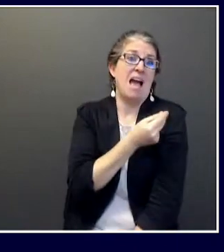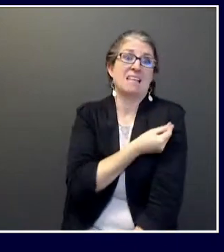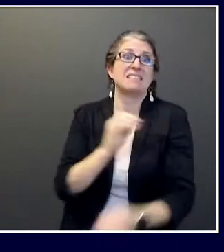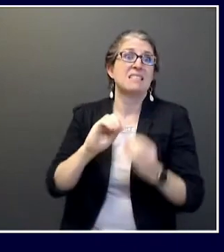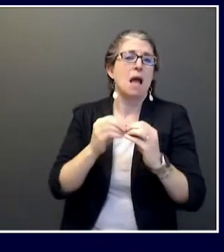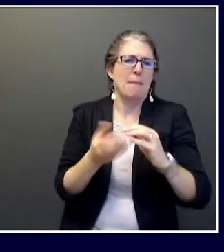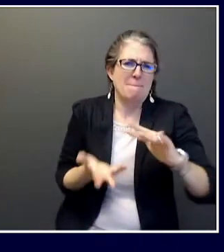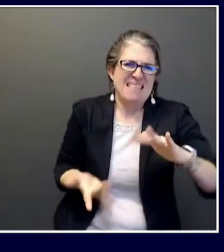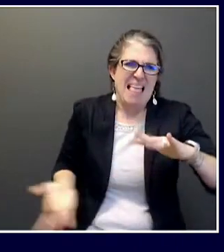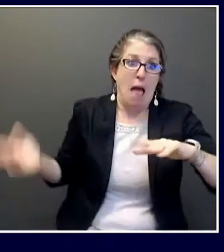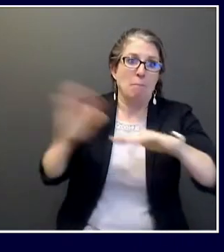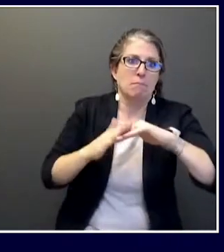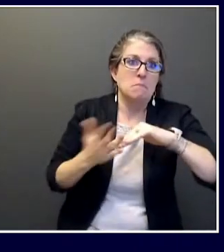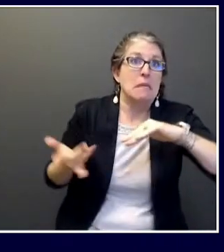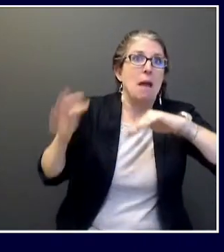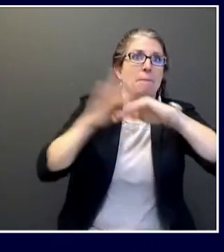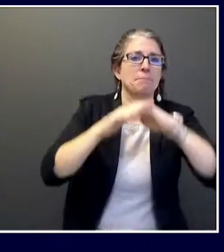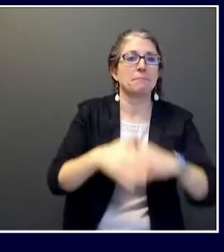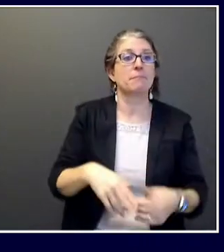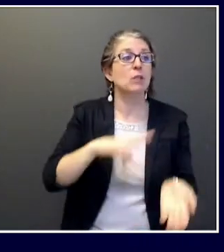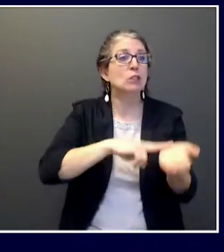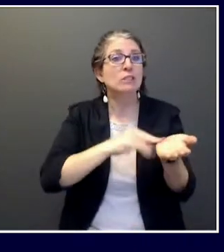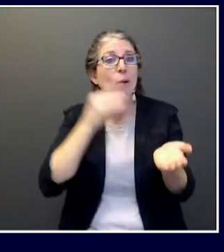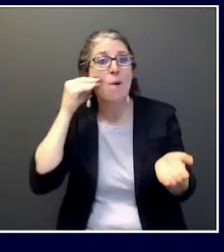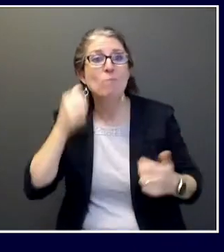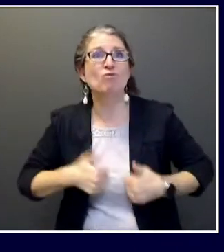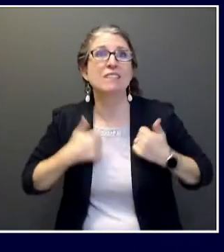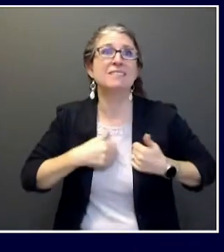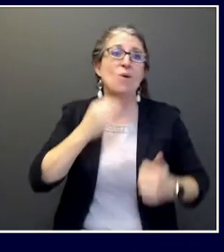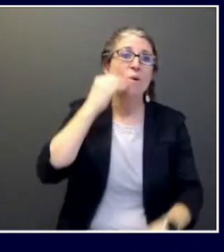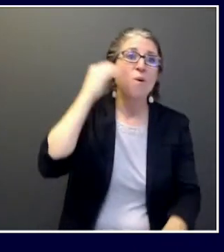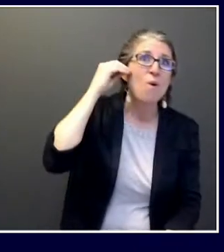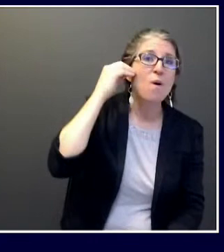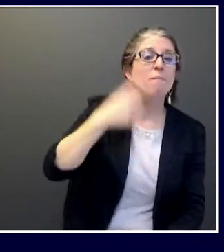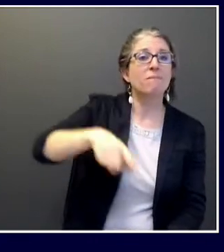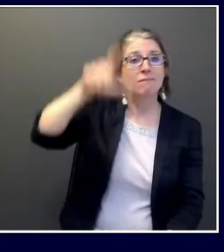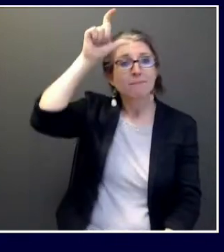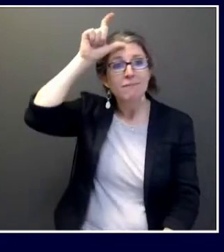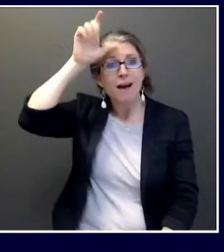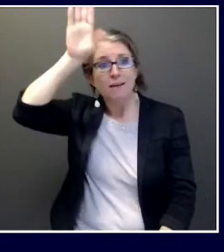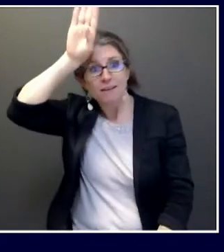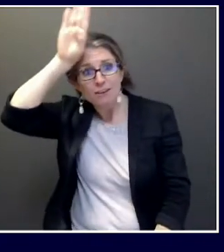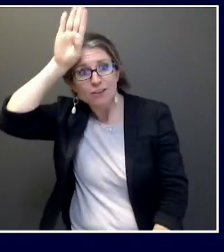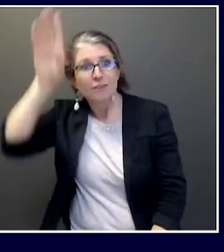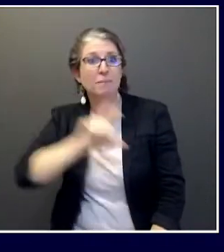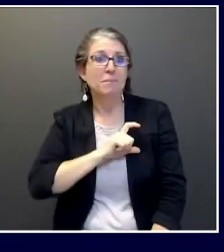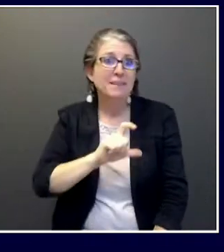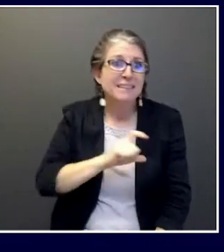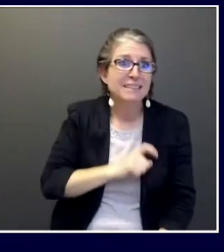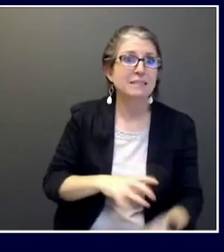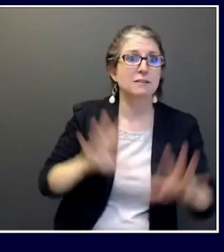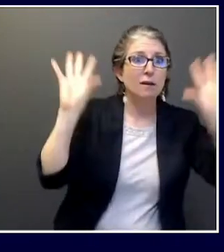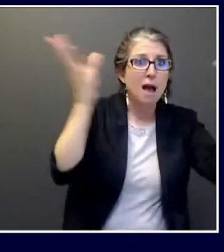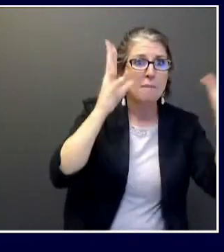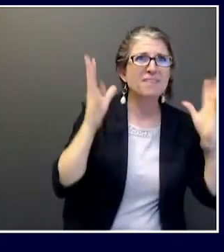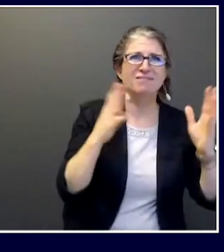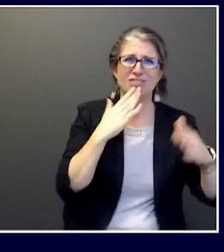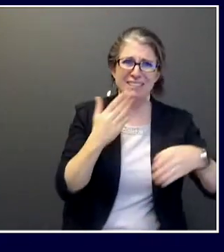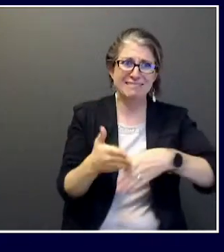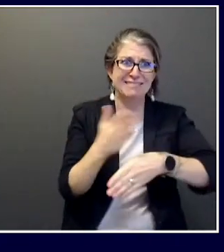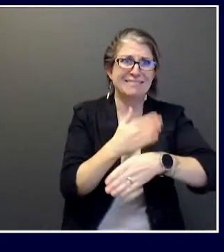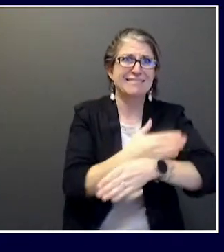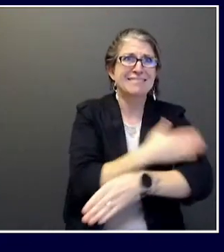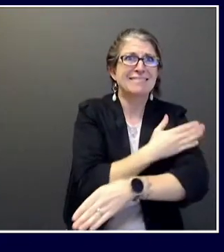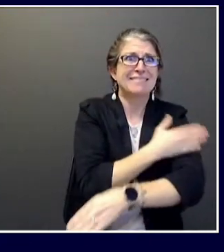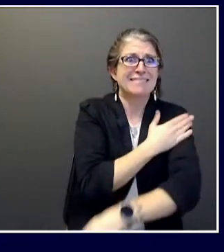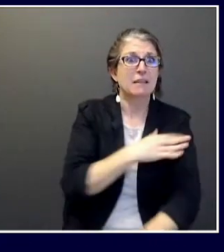the Department of Public Safety reported that 97% of the EMS workers subject to its rule are fully vaccinated.